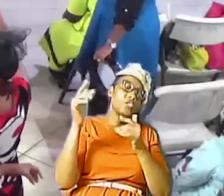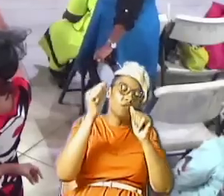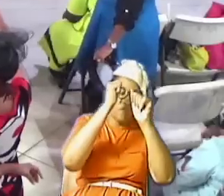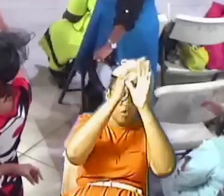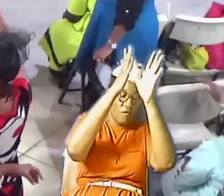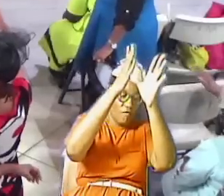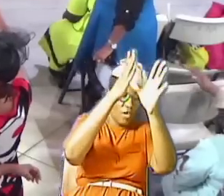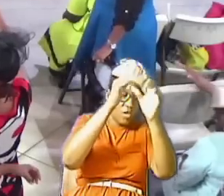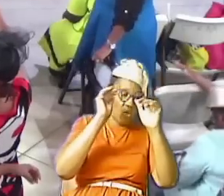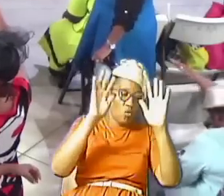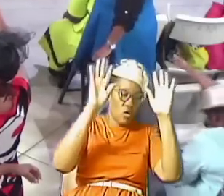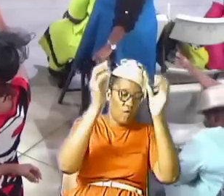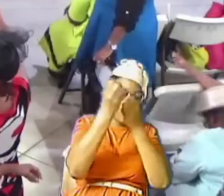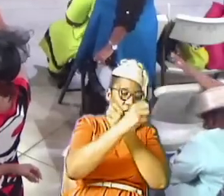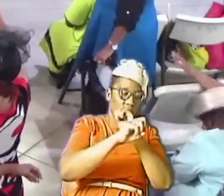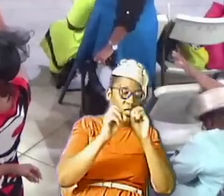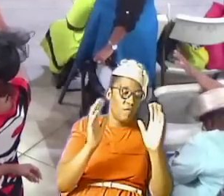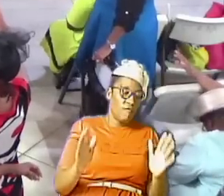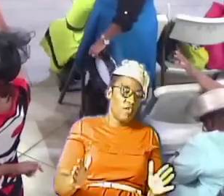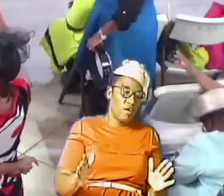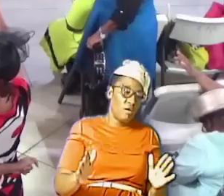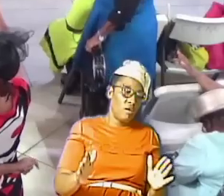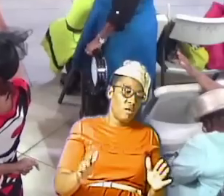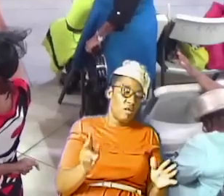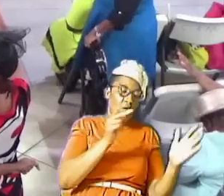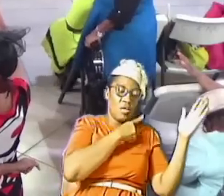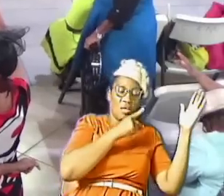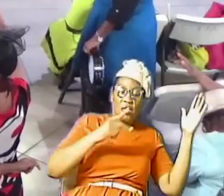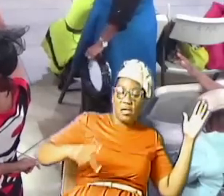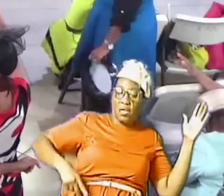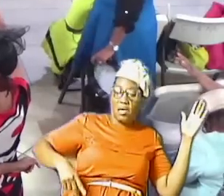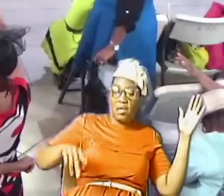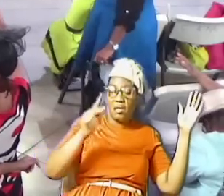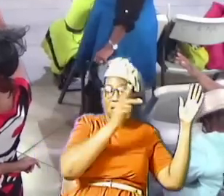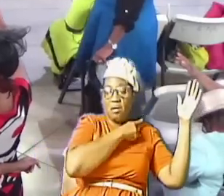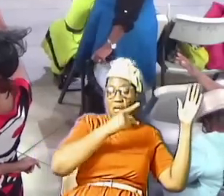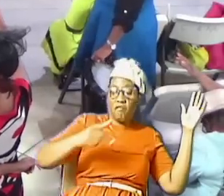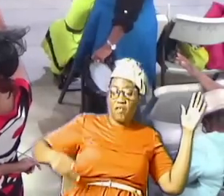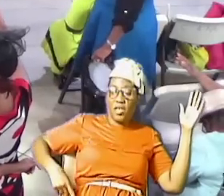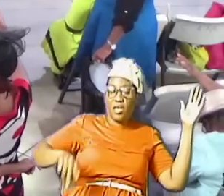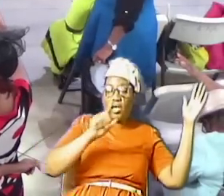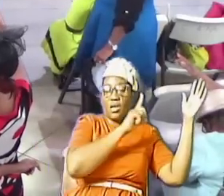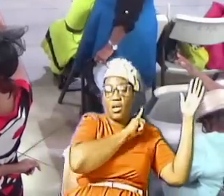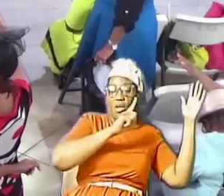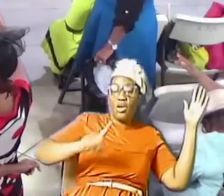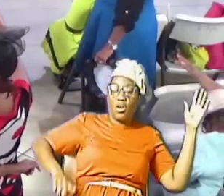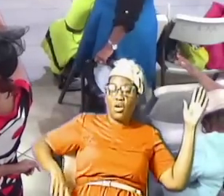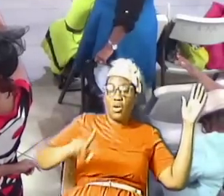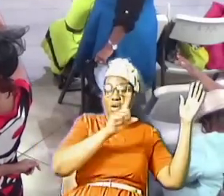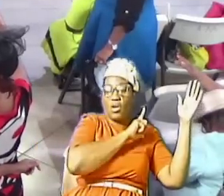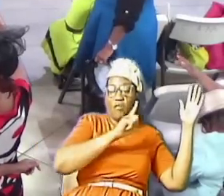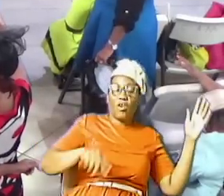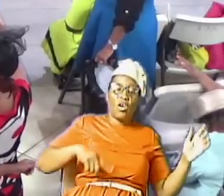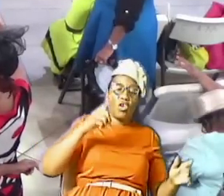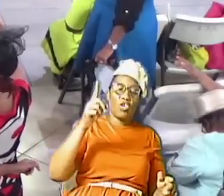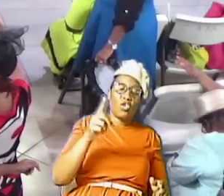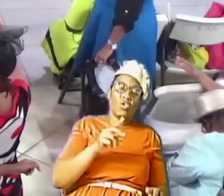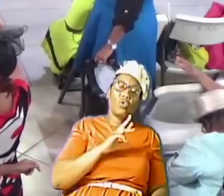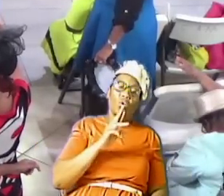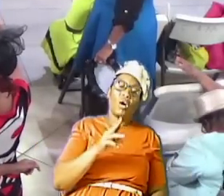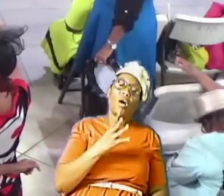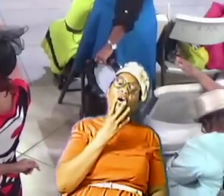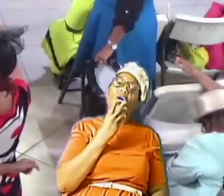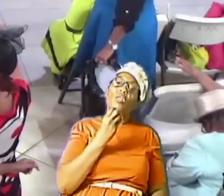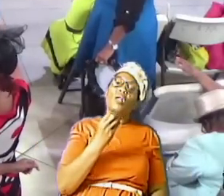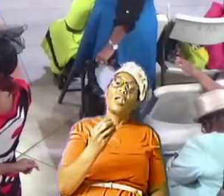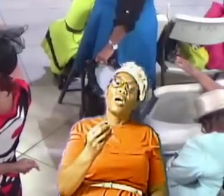Merciful Father, wonderful Savior, King of kings, Lord of lords, you are indeed the